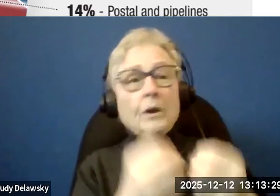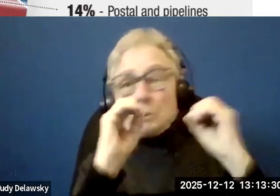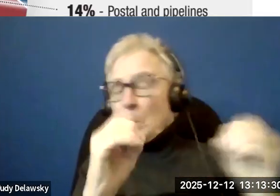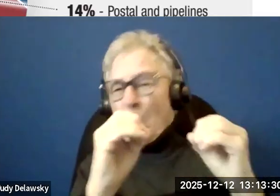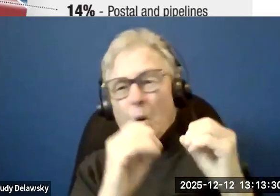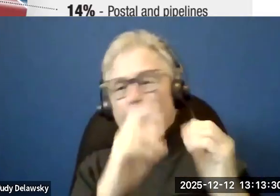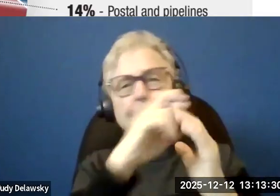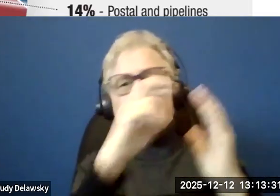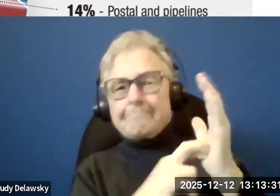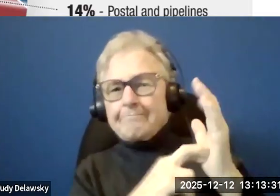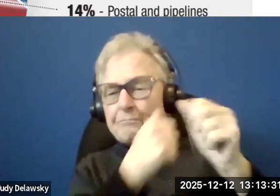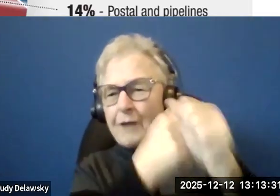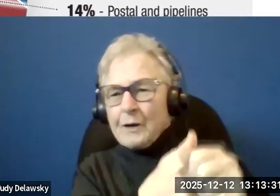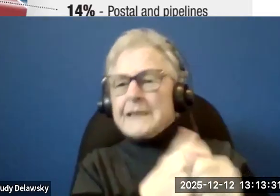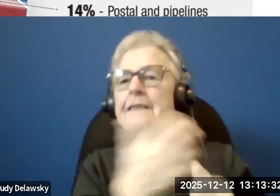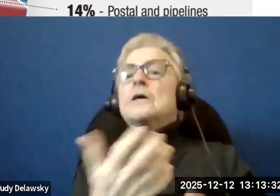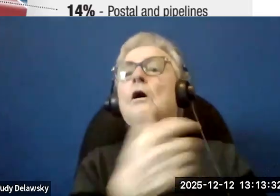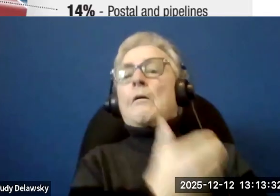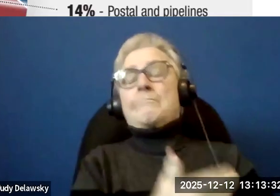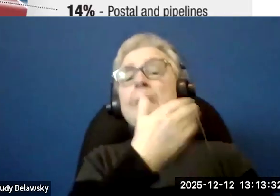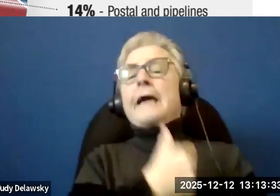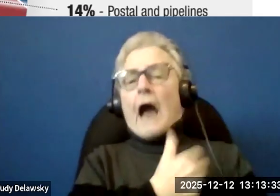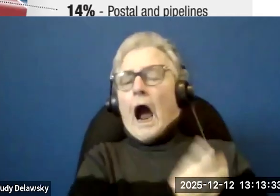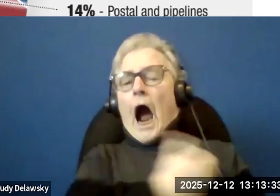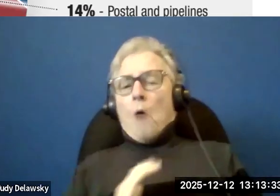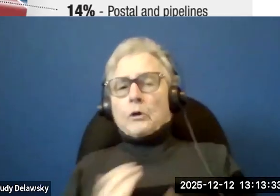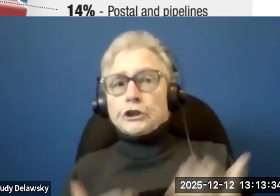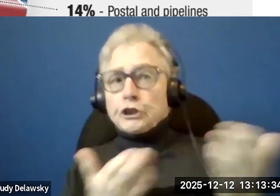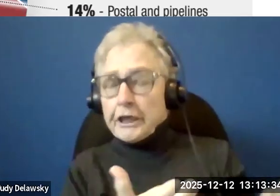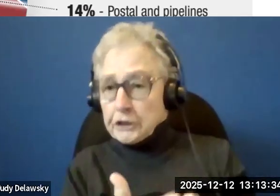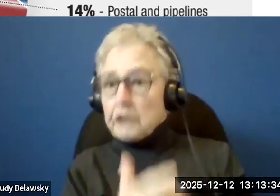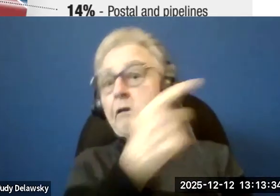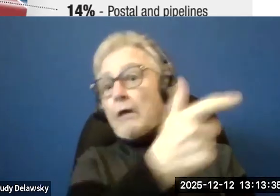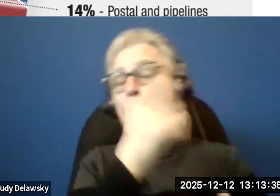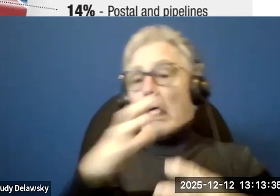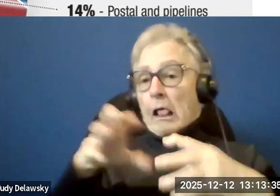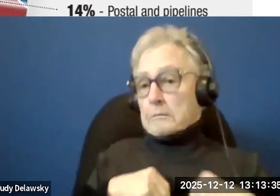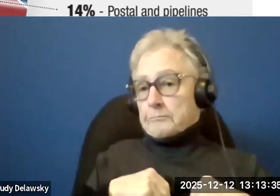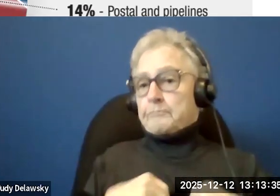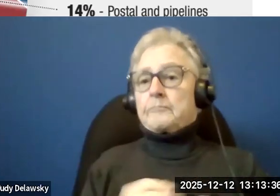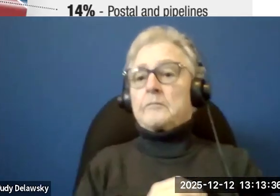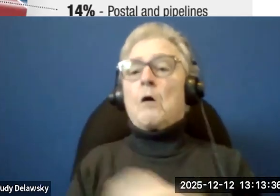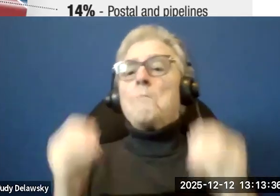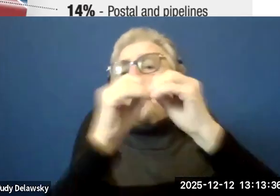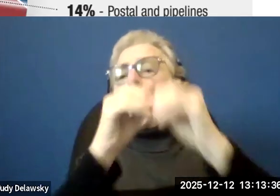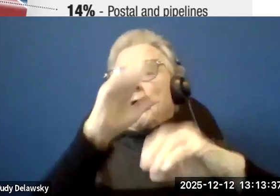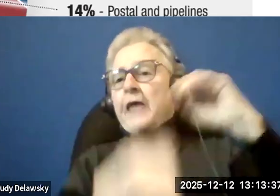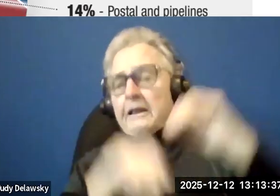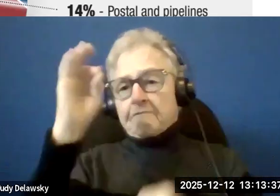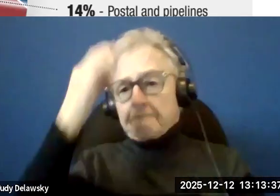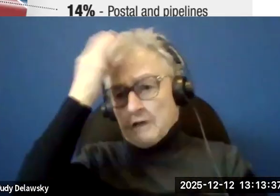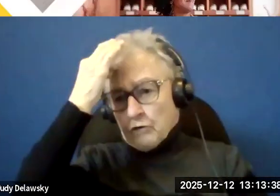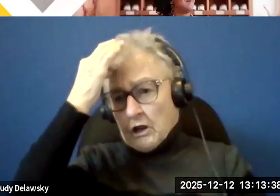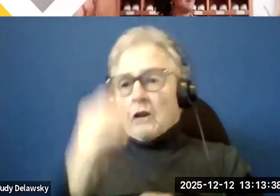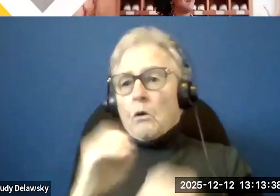that our recommendations might filter through. So hopefully it will impact more than just the federally regulated organizations.